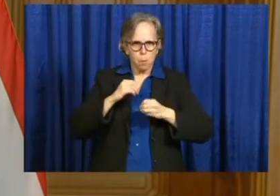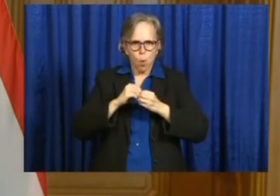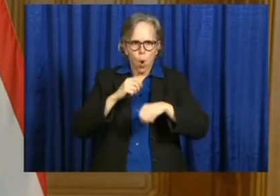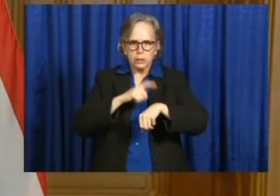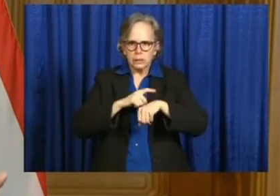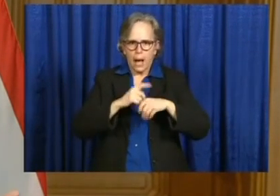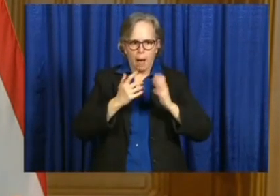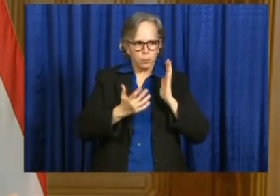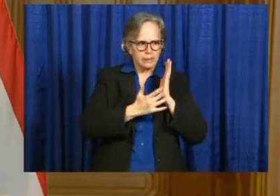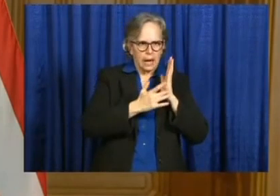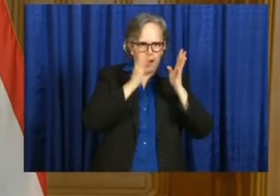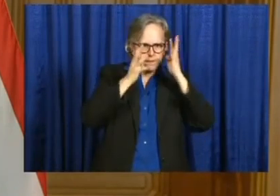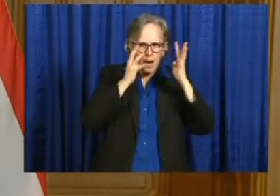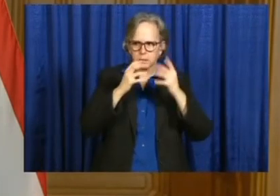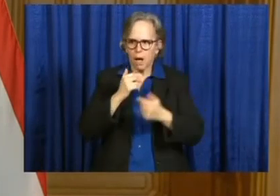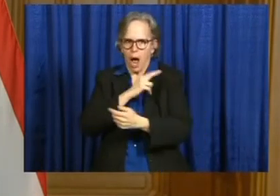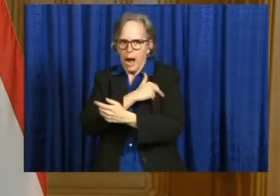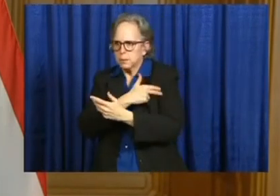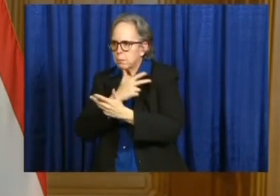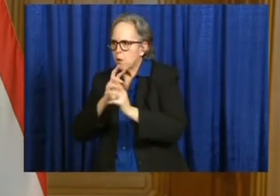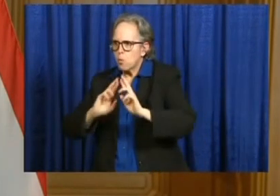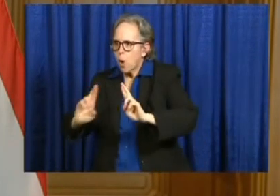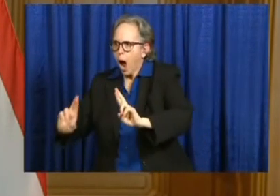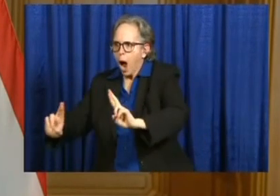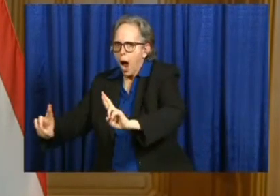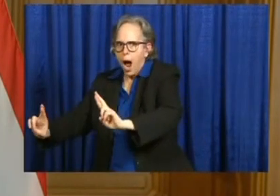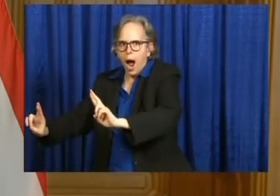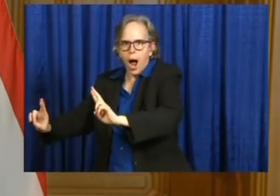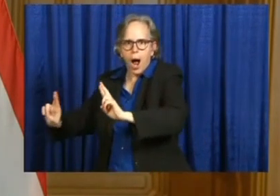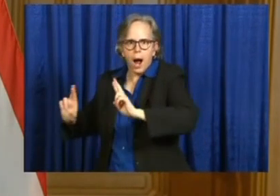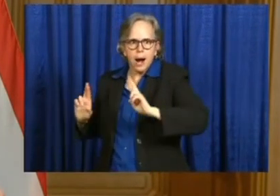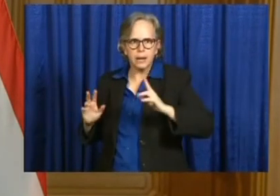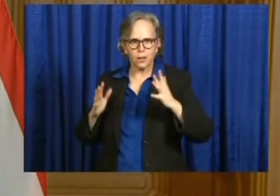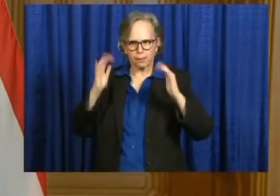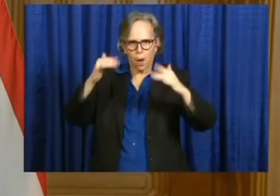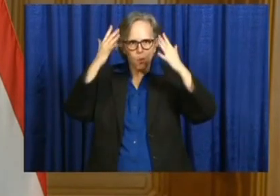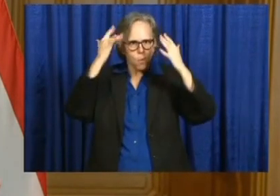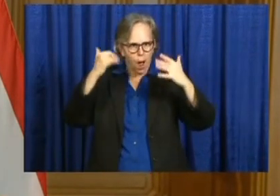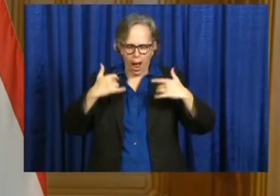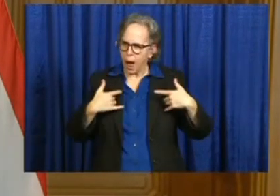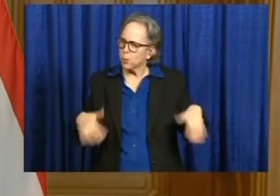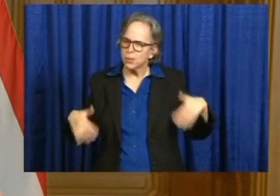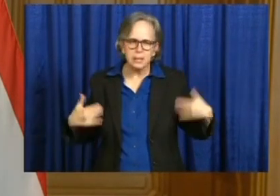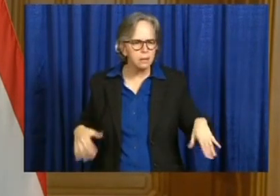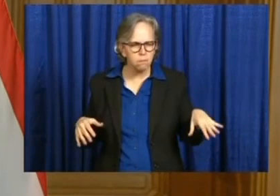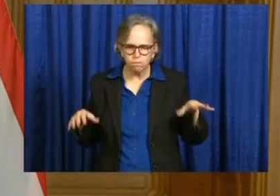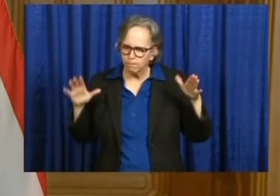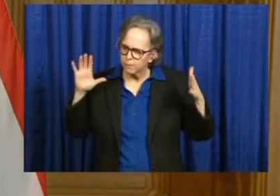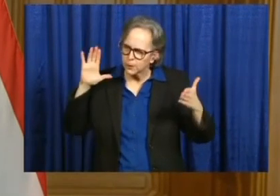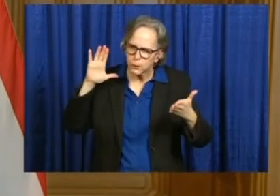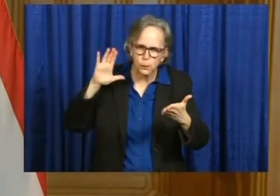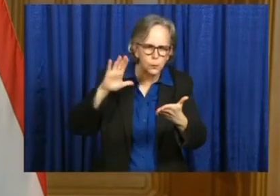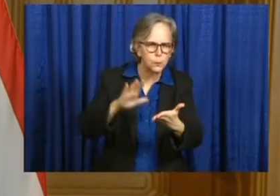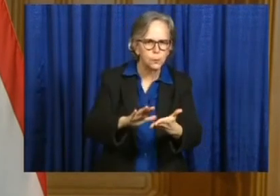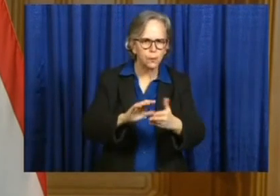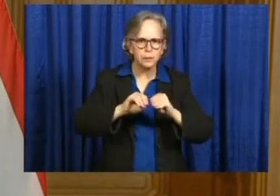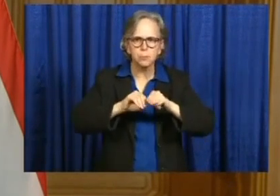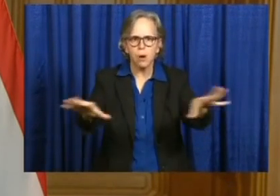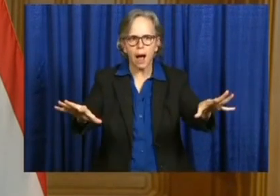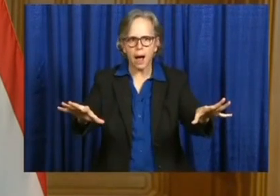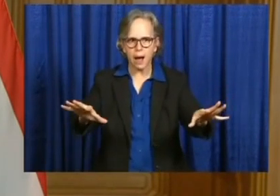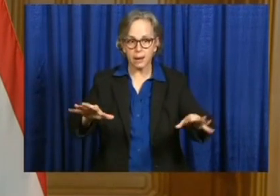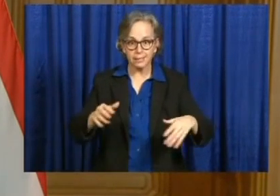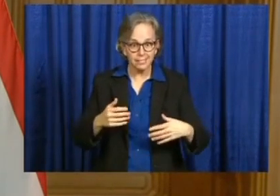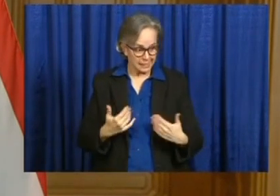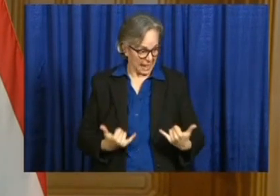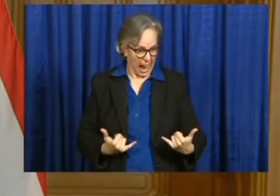intensive care unit rooms up and running, but also to allow this technology to come online. And it's happening, and